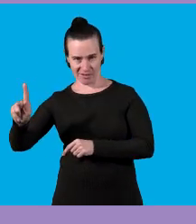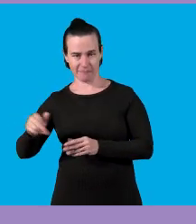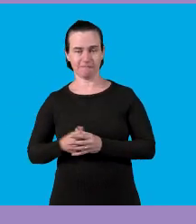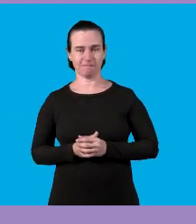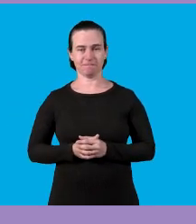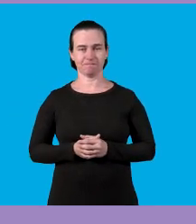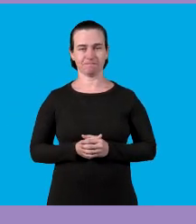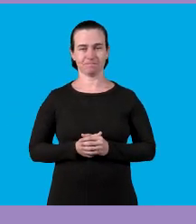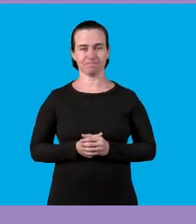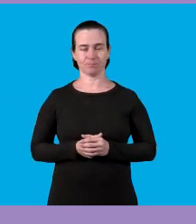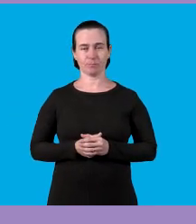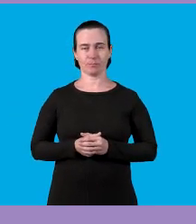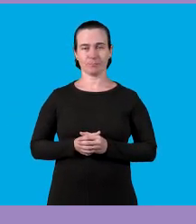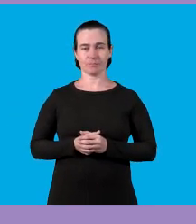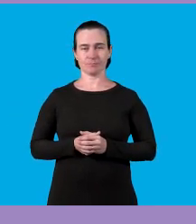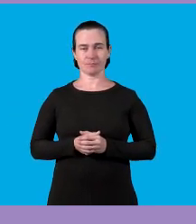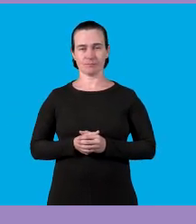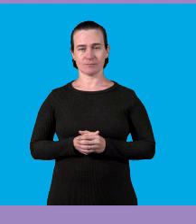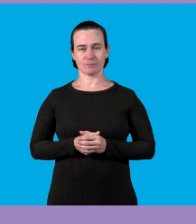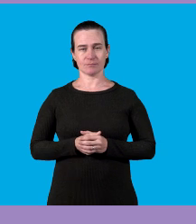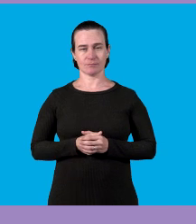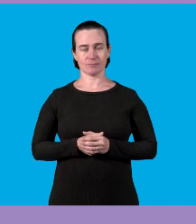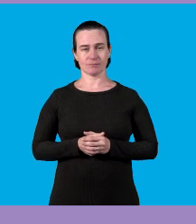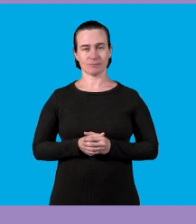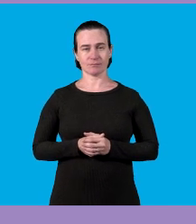is congruent to triangle